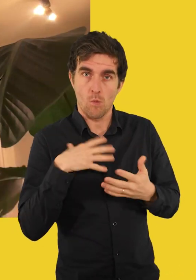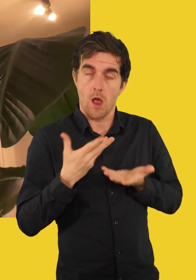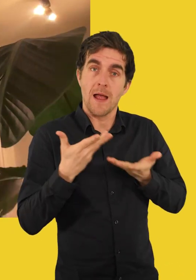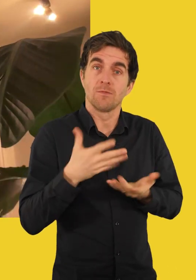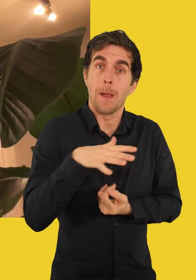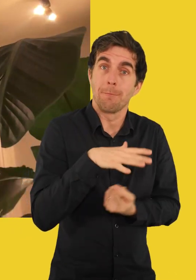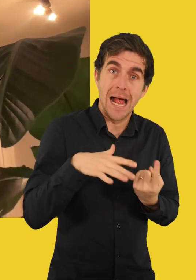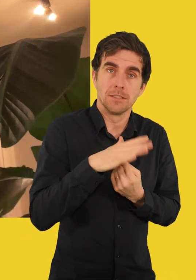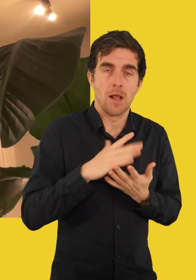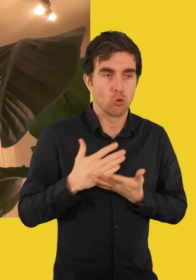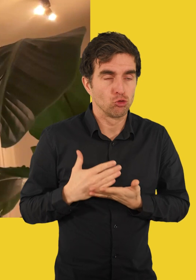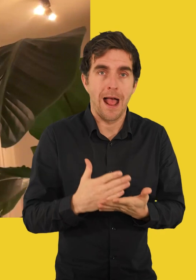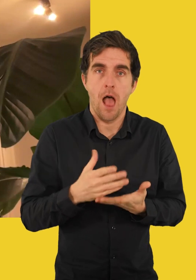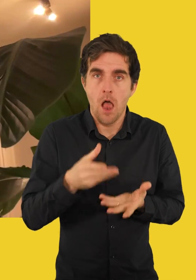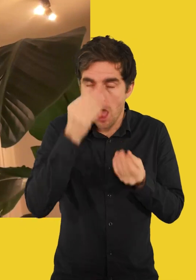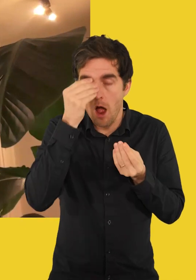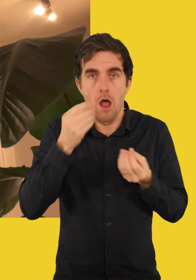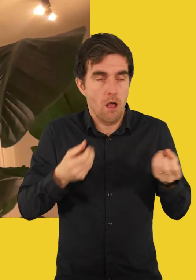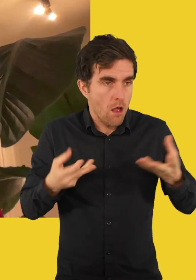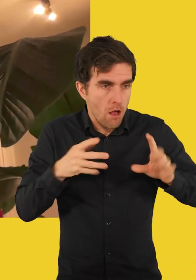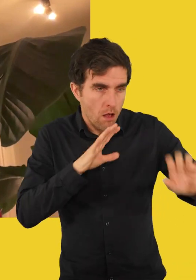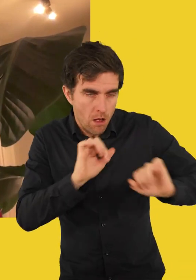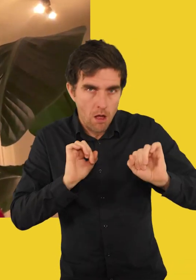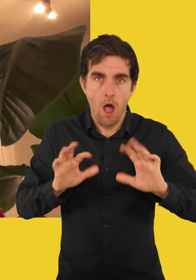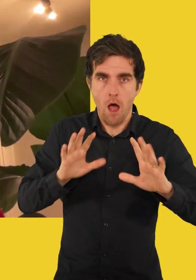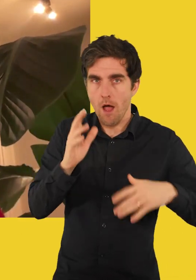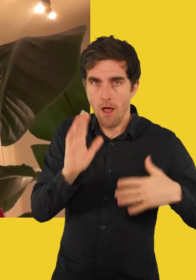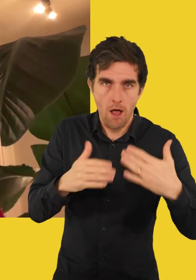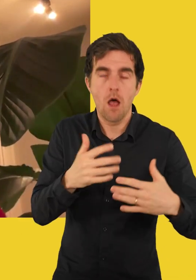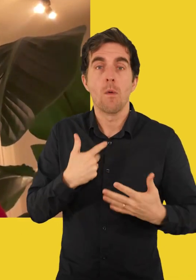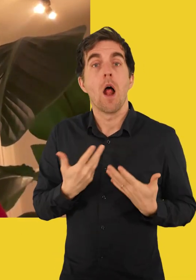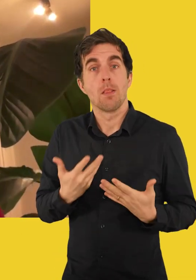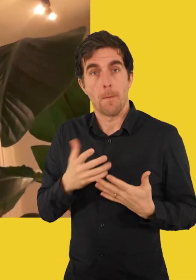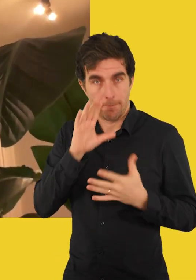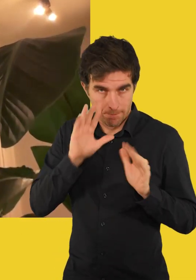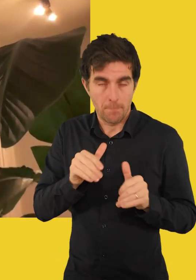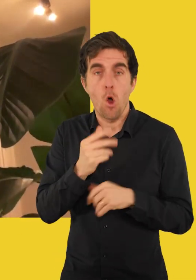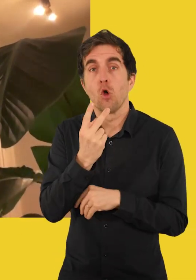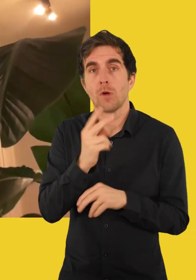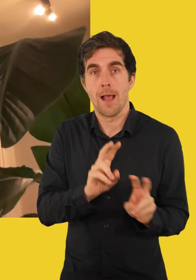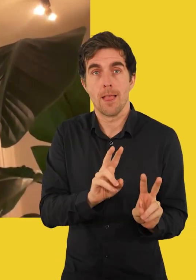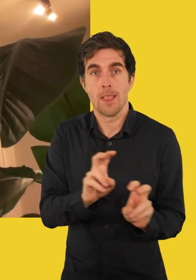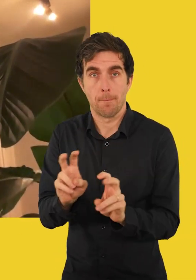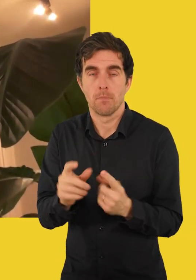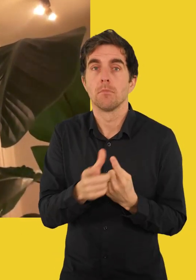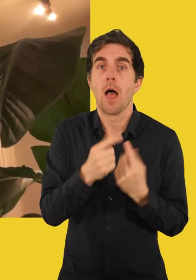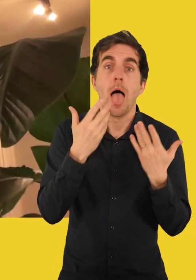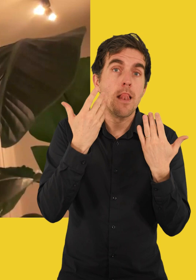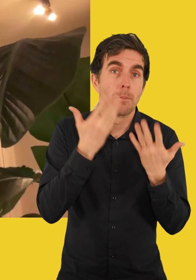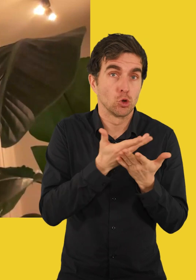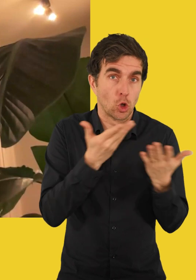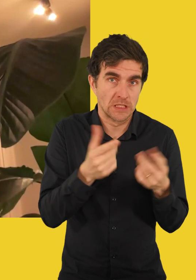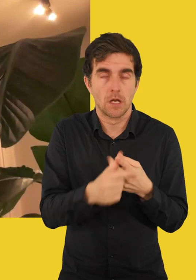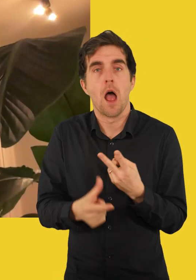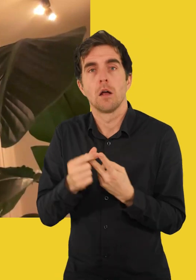need a space to share, to learn, and build practices together. And we currently work on two thematic areas. One is climate justice,